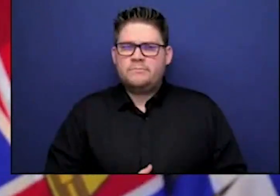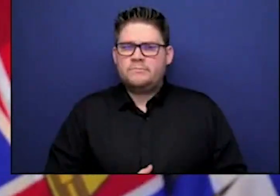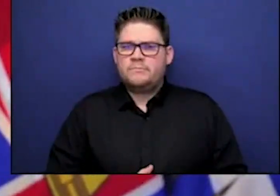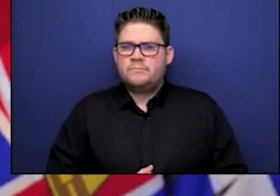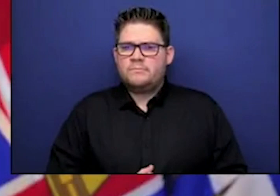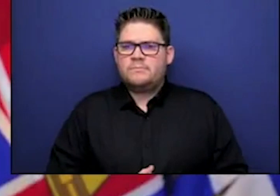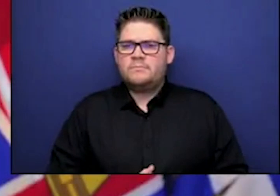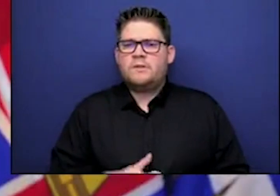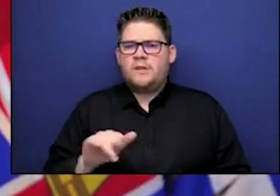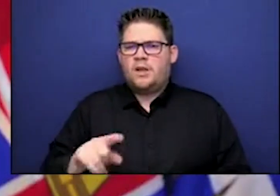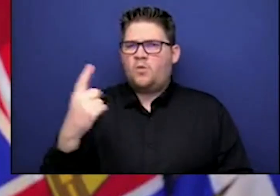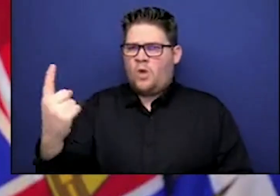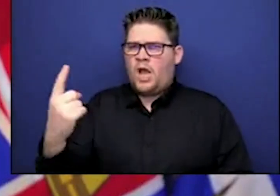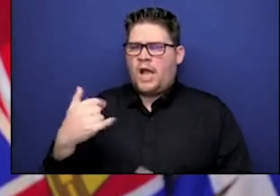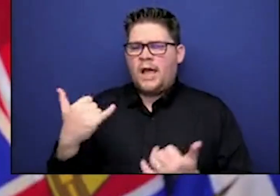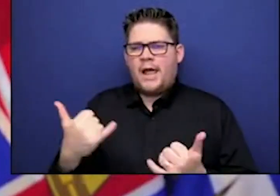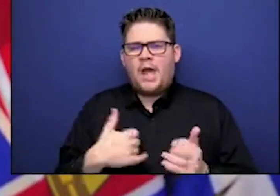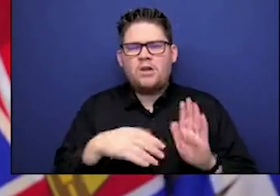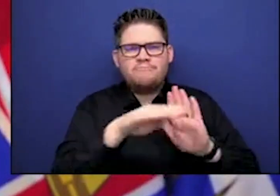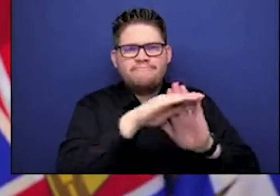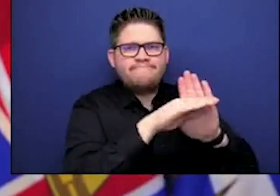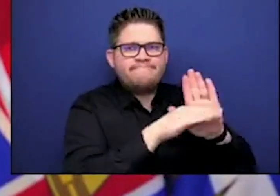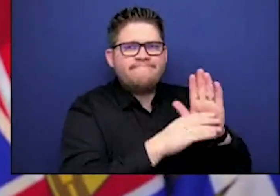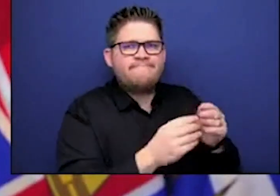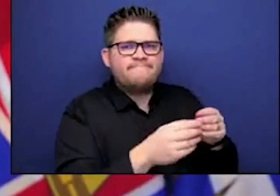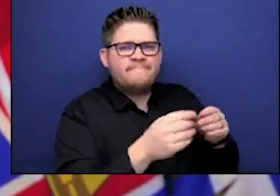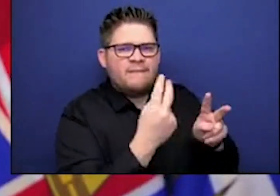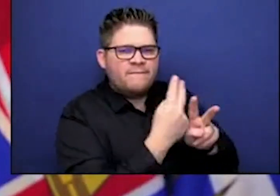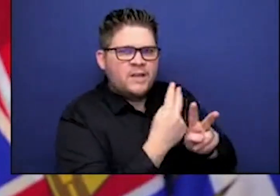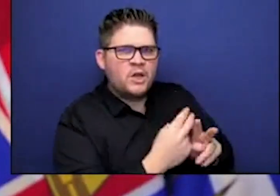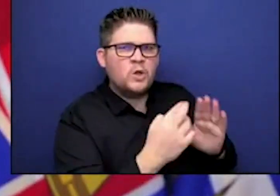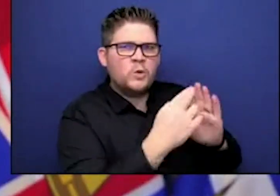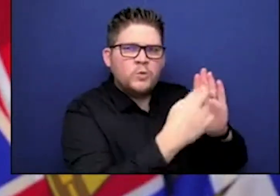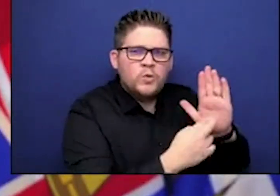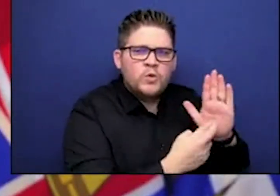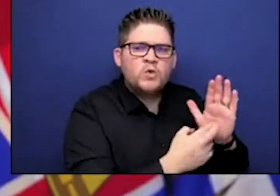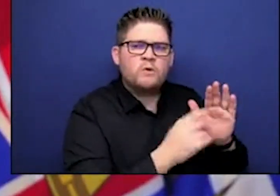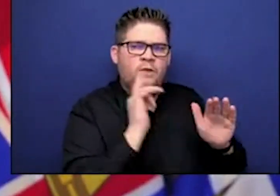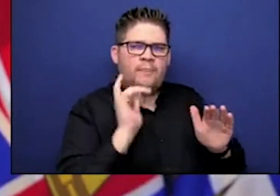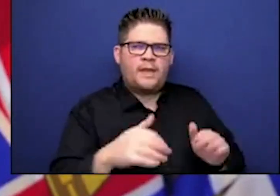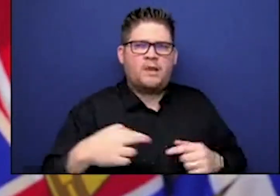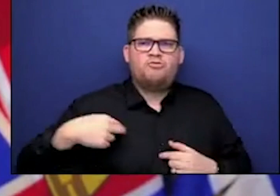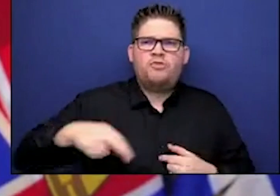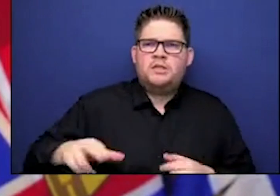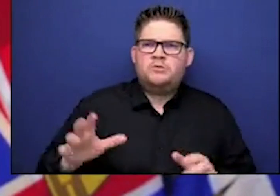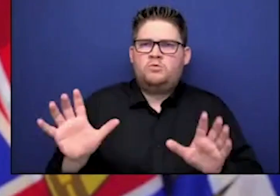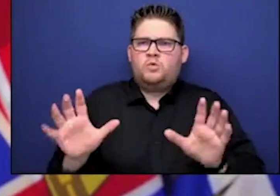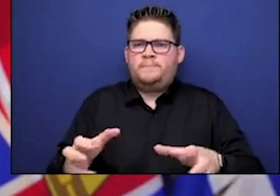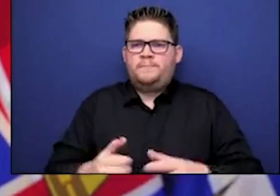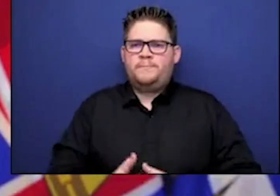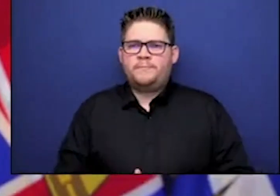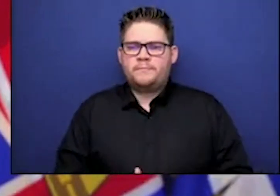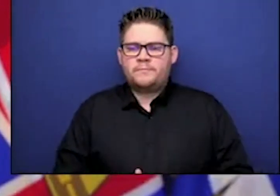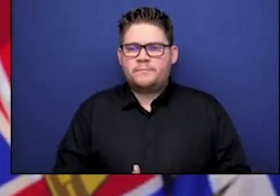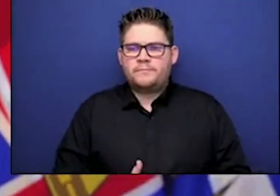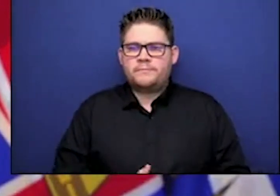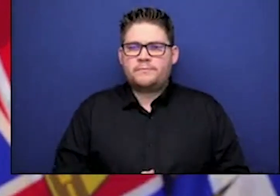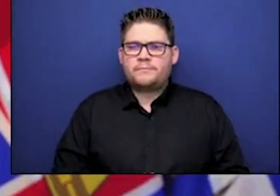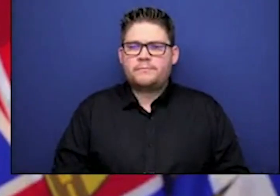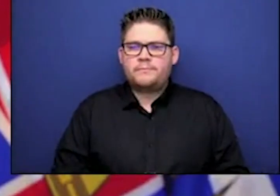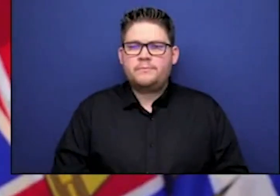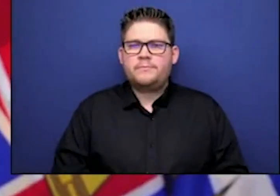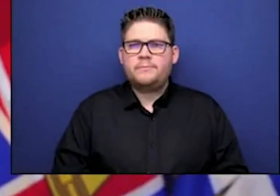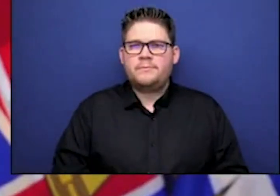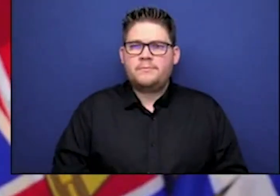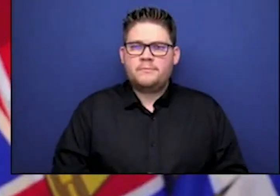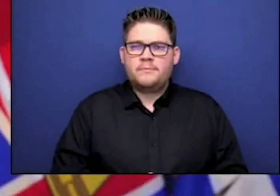Christians, Easter, and for people of the Jewish faith, that Passover are 2 very important holidays that are coming up at